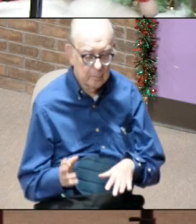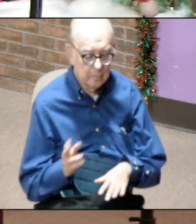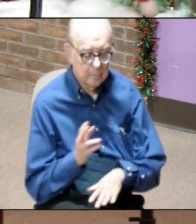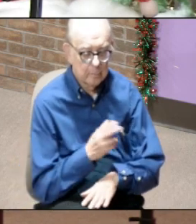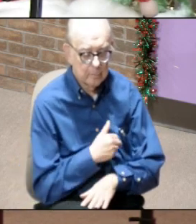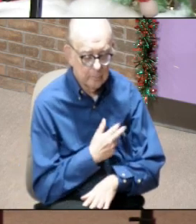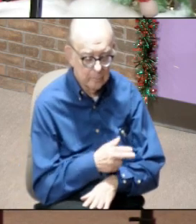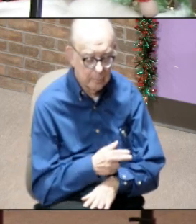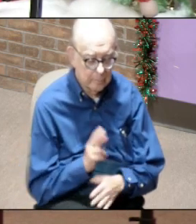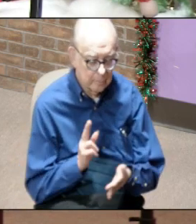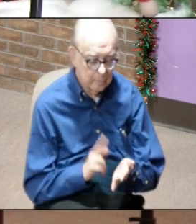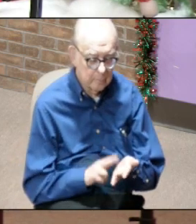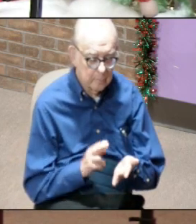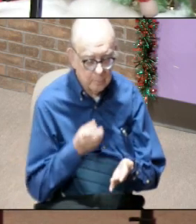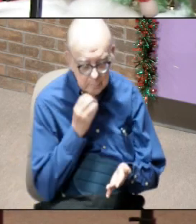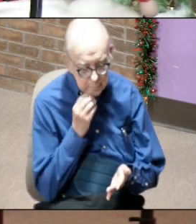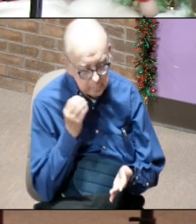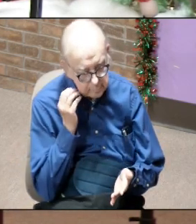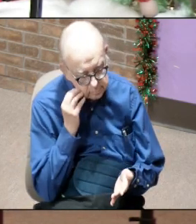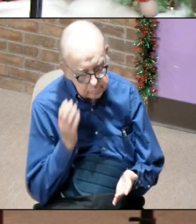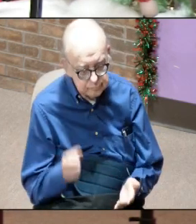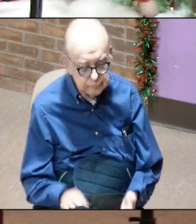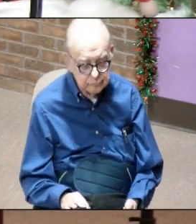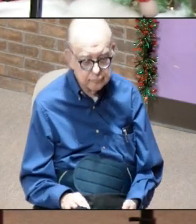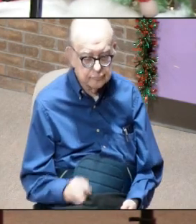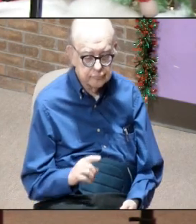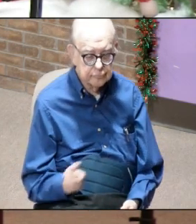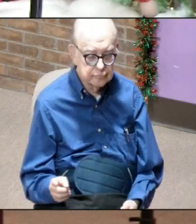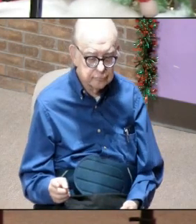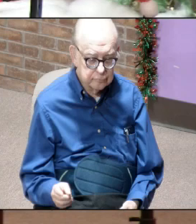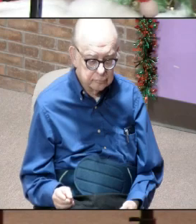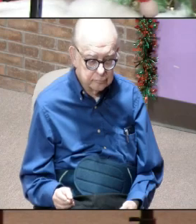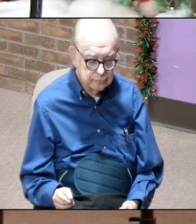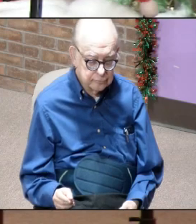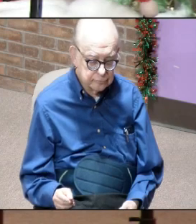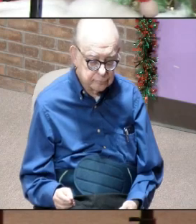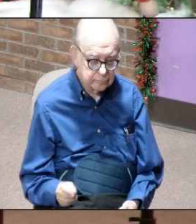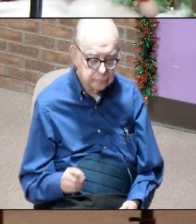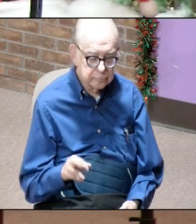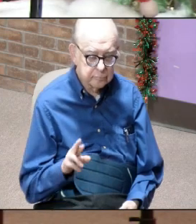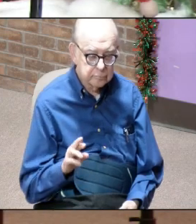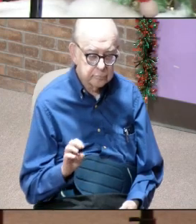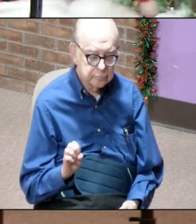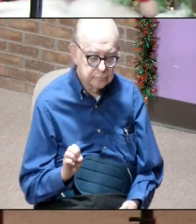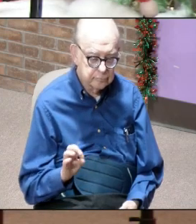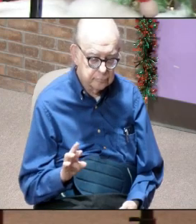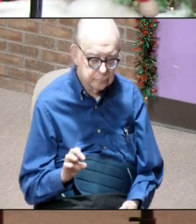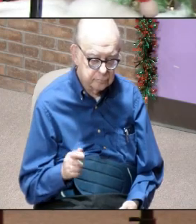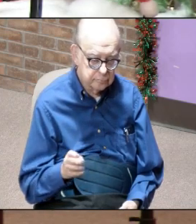hospitals and in the nursing homes that they had refrigerated trucks